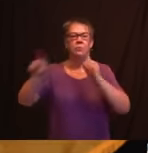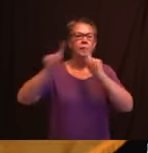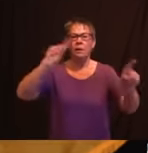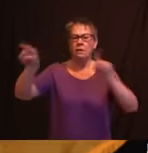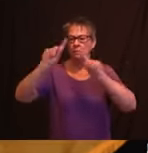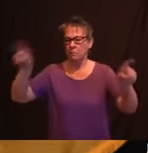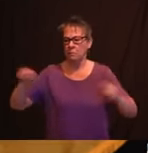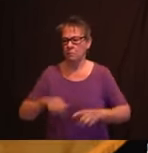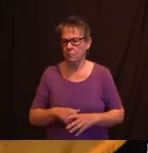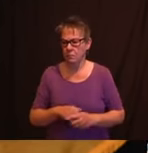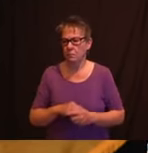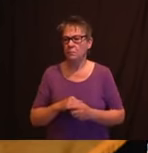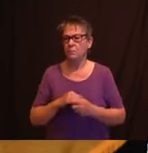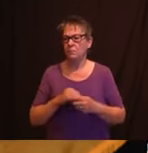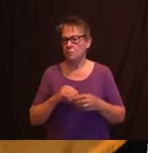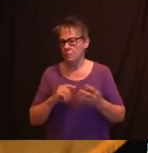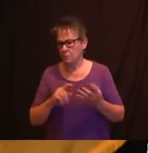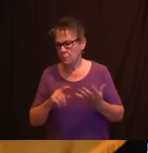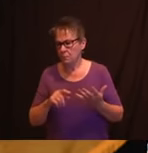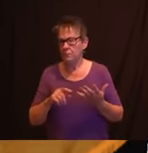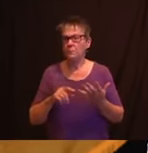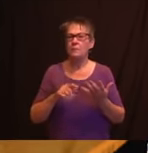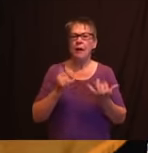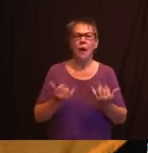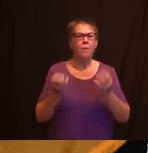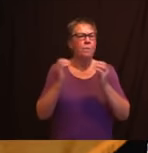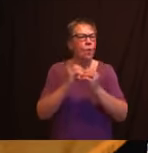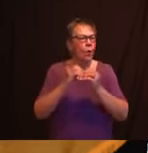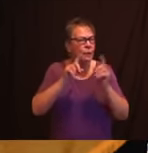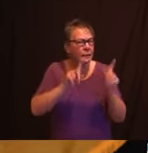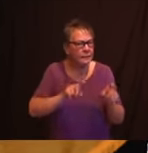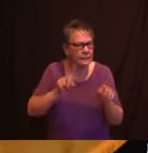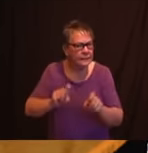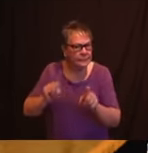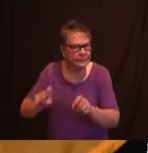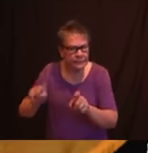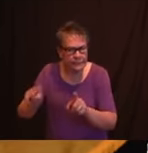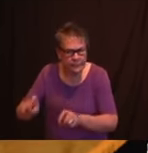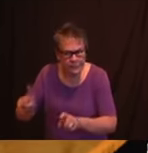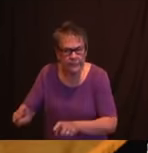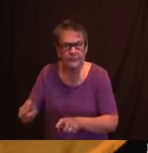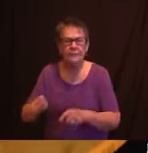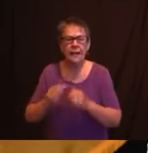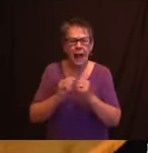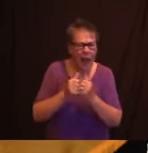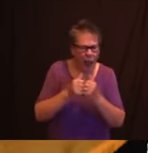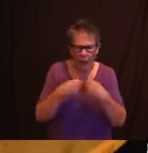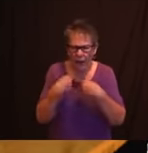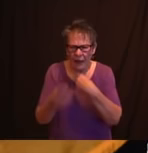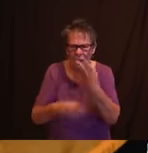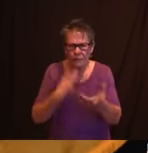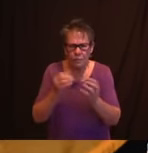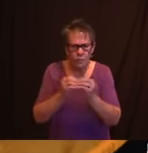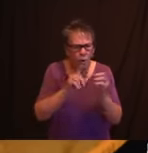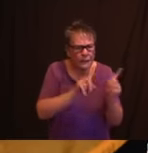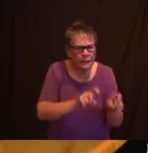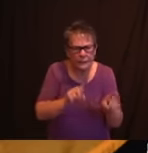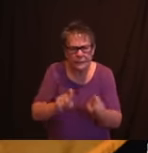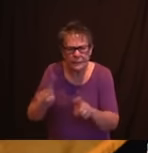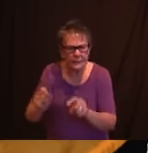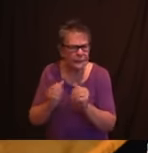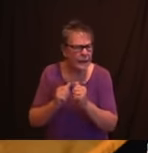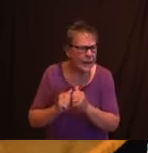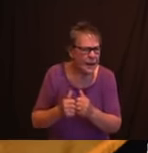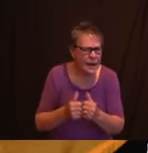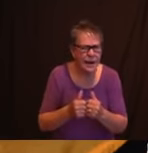that include clear protocols and directions, implementing strategies for resident and family